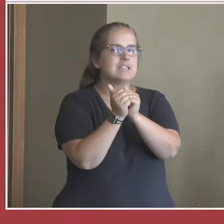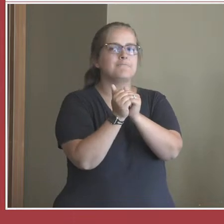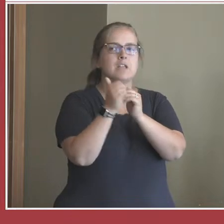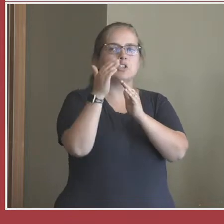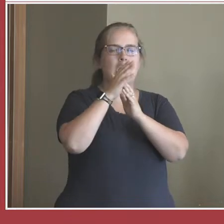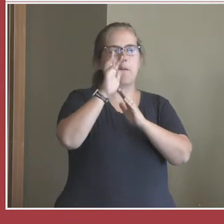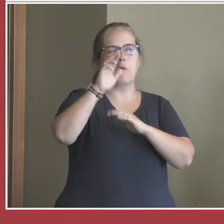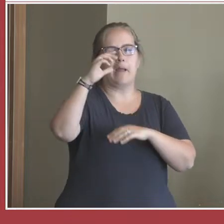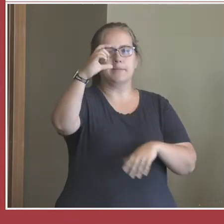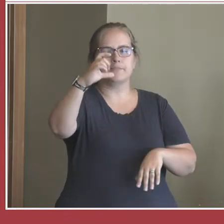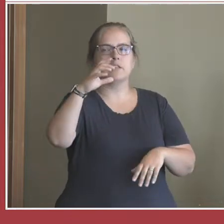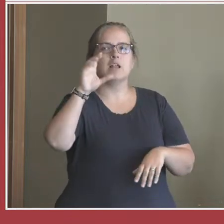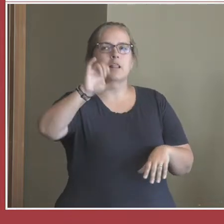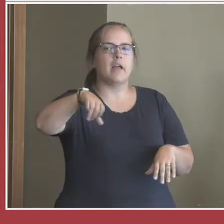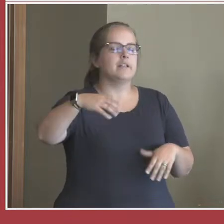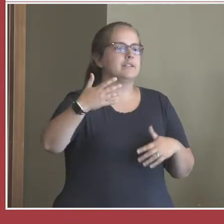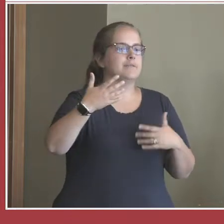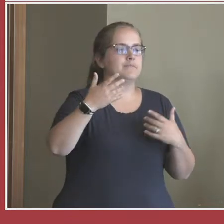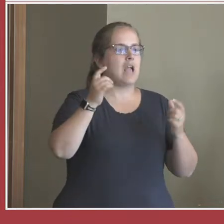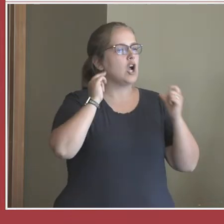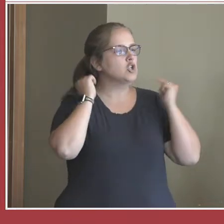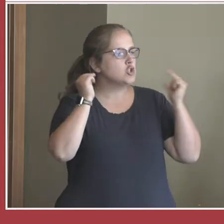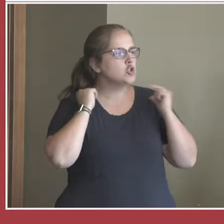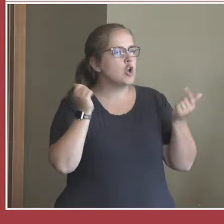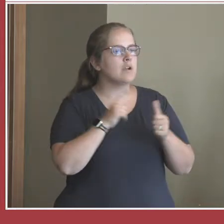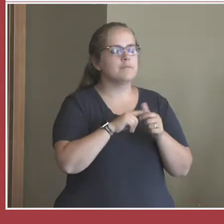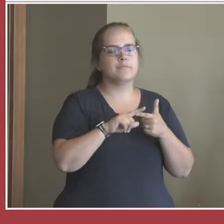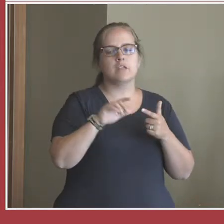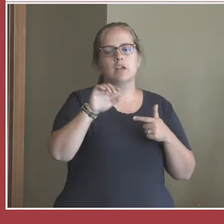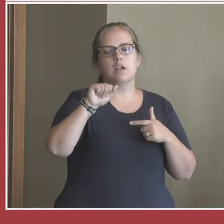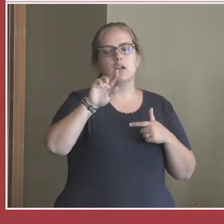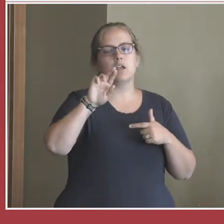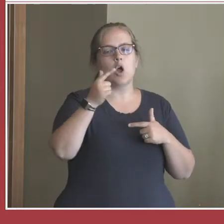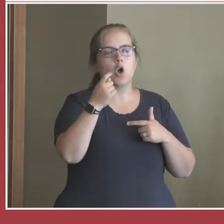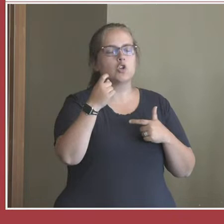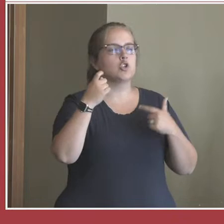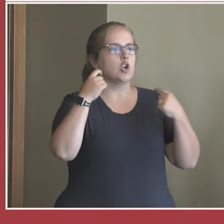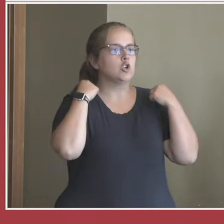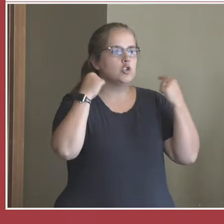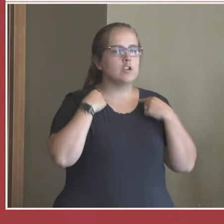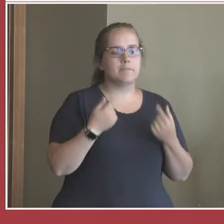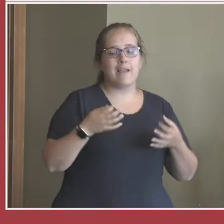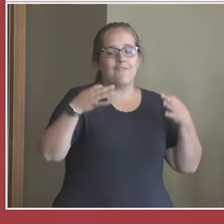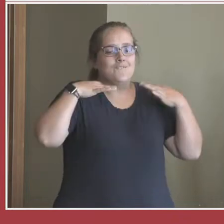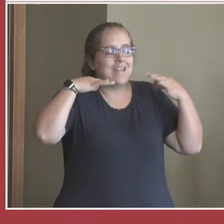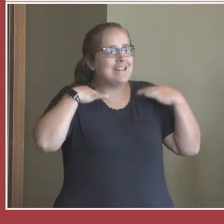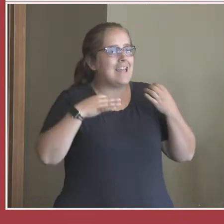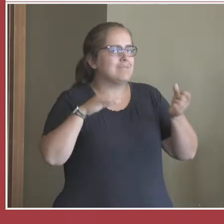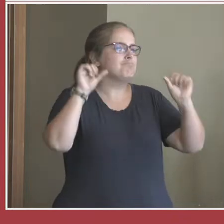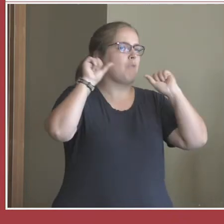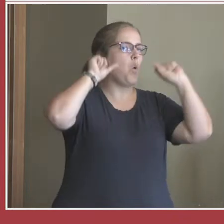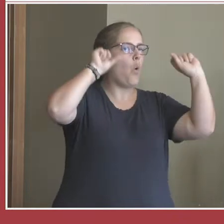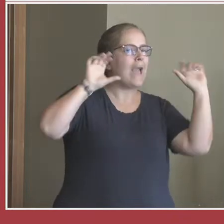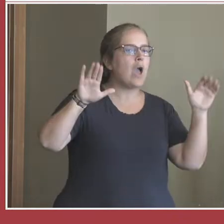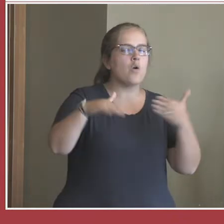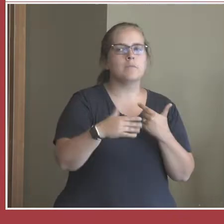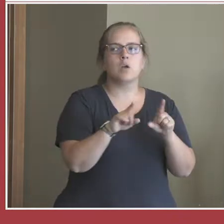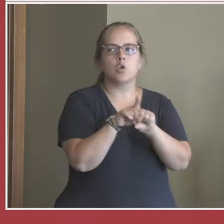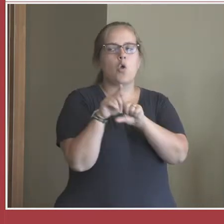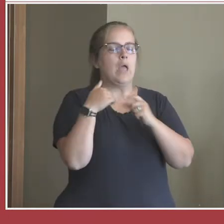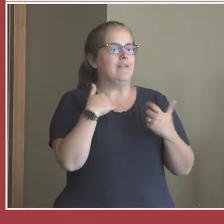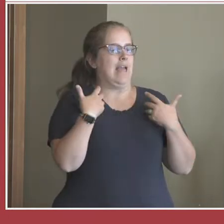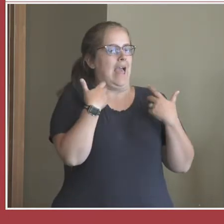top right-hand corner. So this is our gym, our auxiliary gym, the fitness and the weight room, and we also have